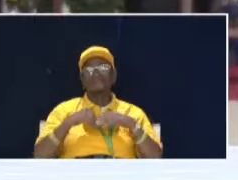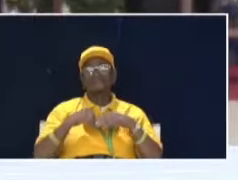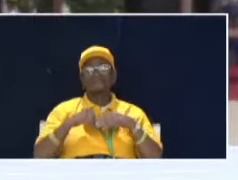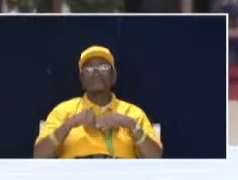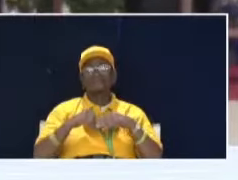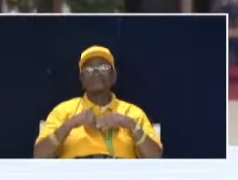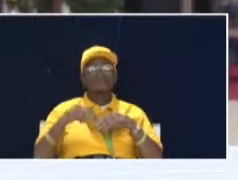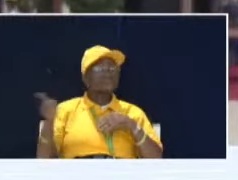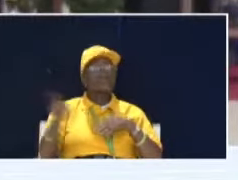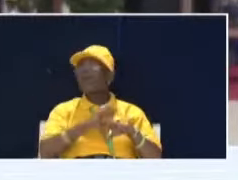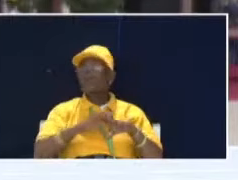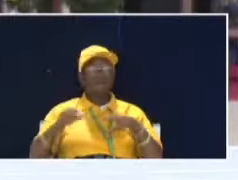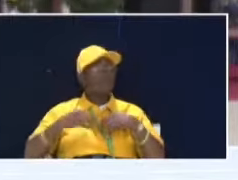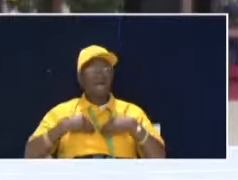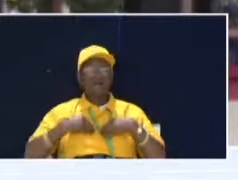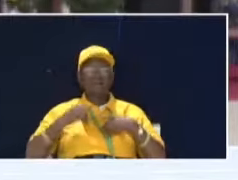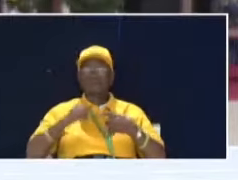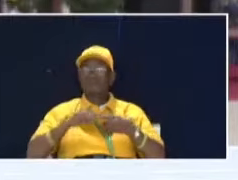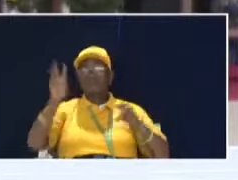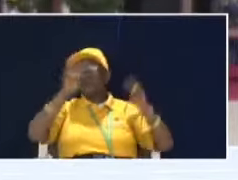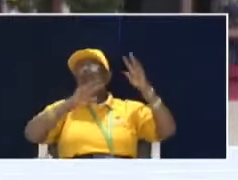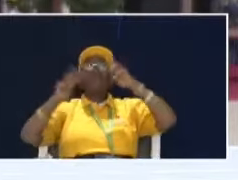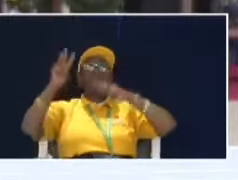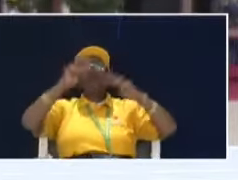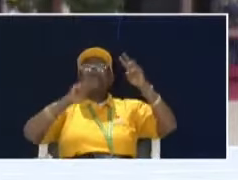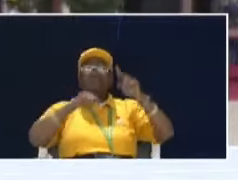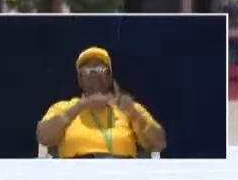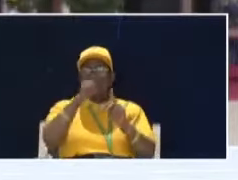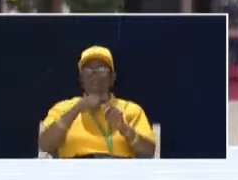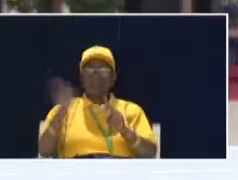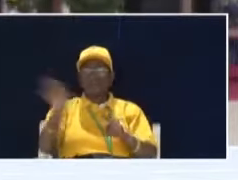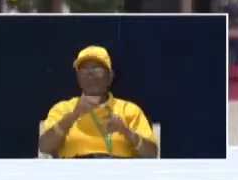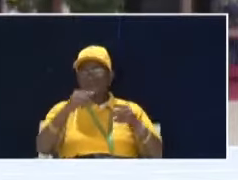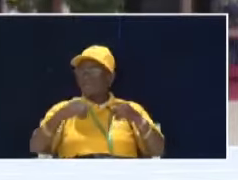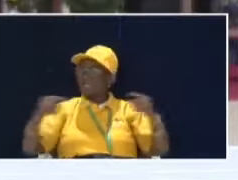you won't have to worry about your enemies much further.